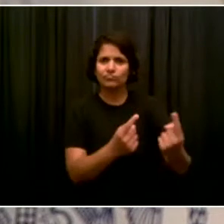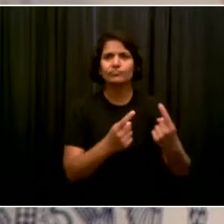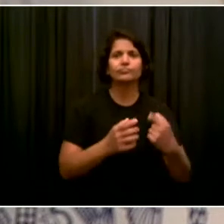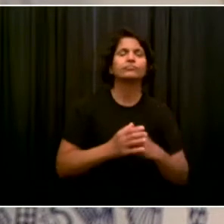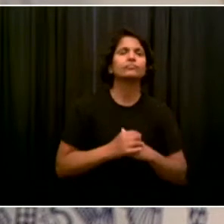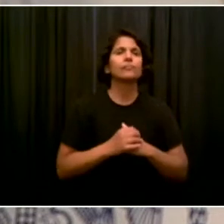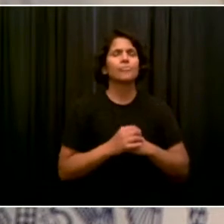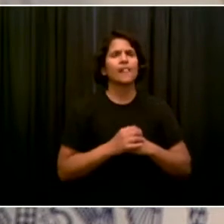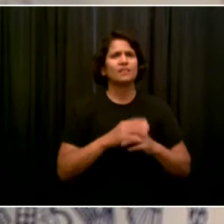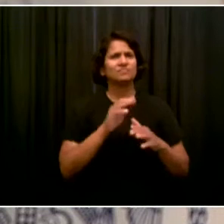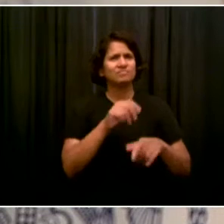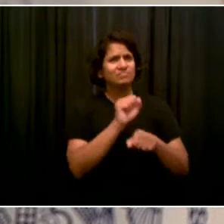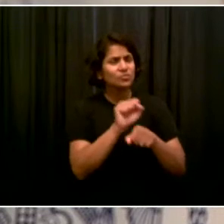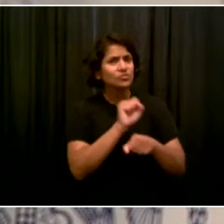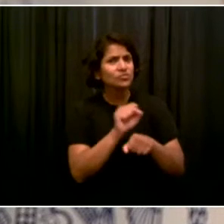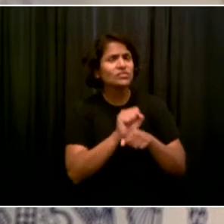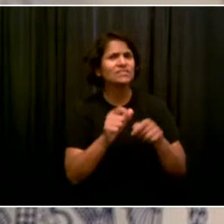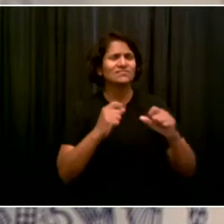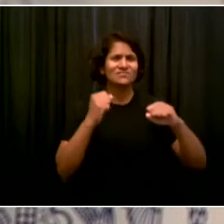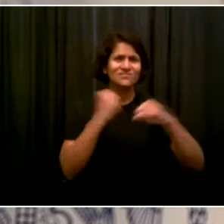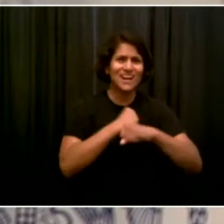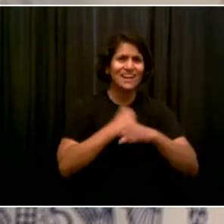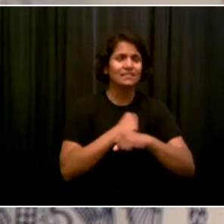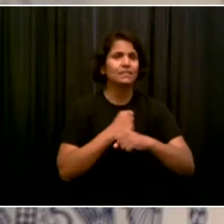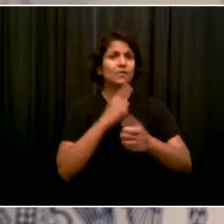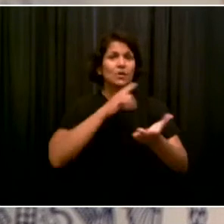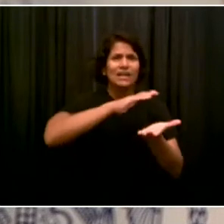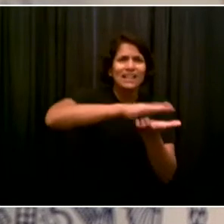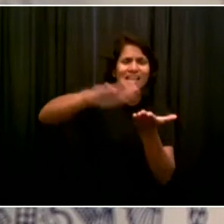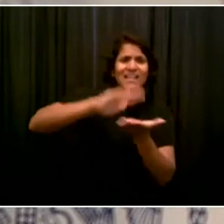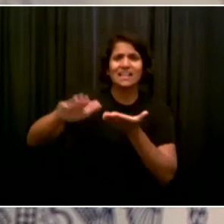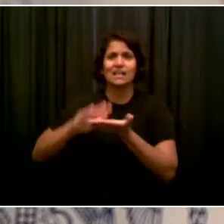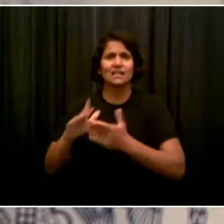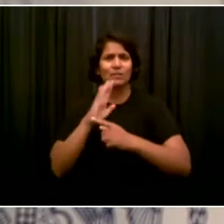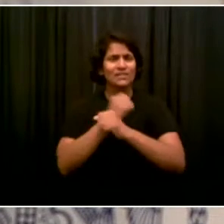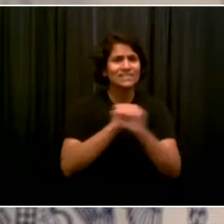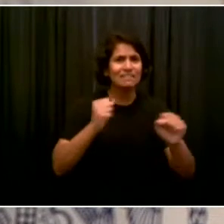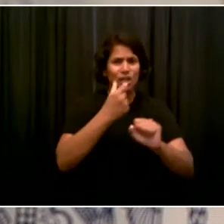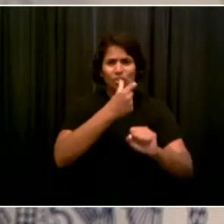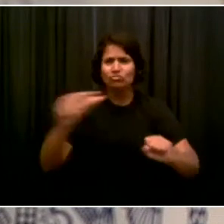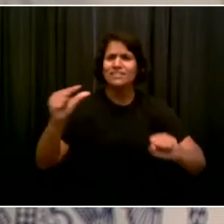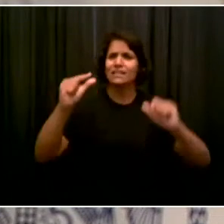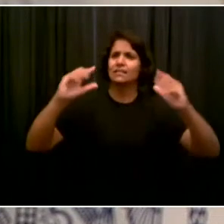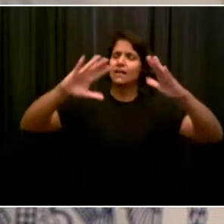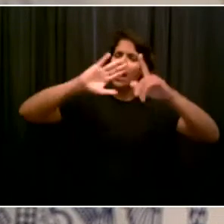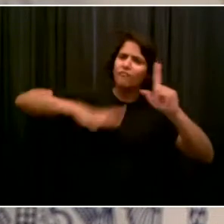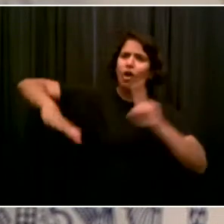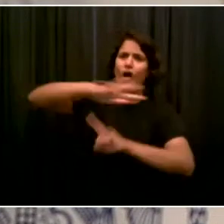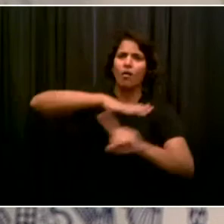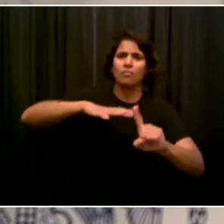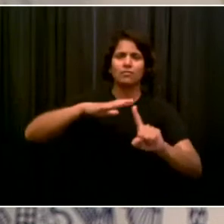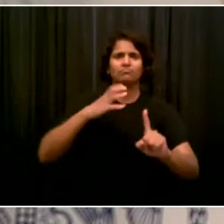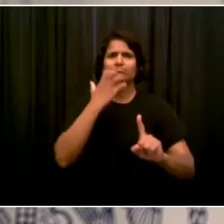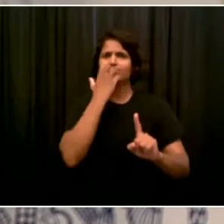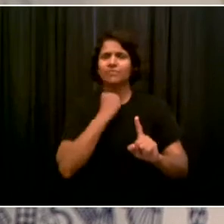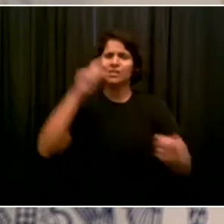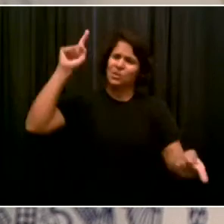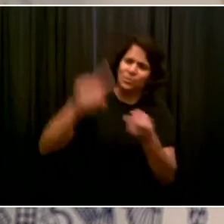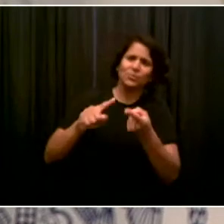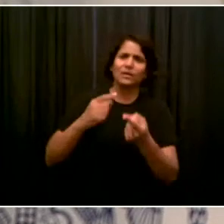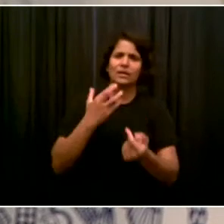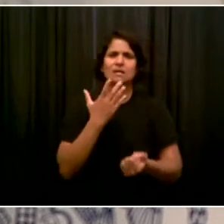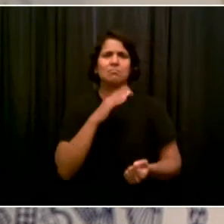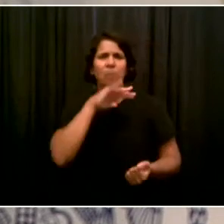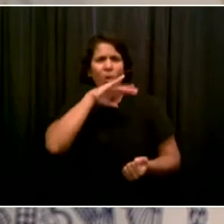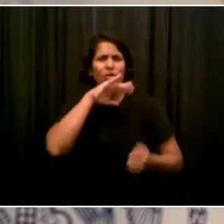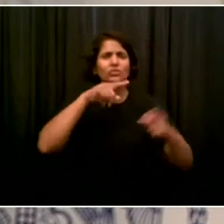cleaner, greener community, and this is the kind of approach that's going to allow us to do those things. So with great thanks for having achieved the legislation